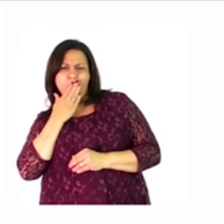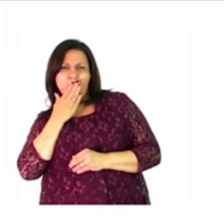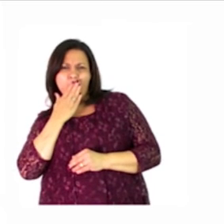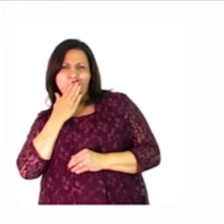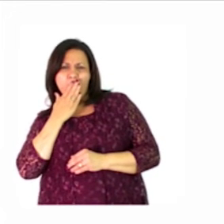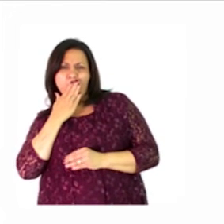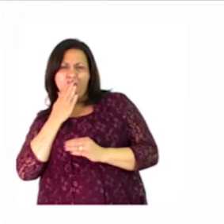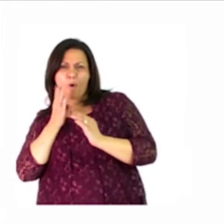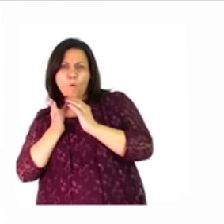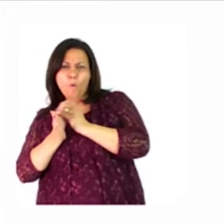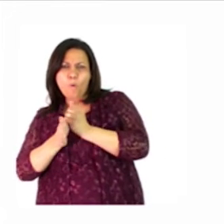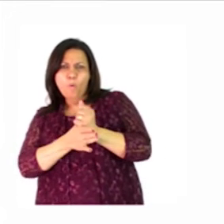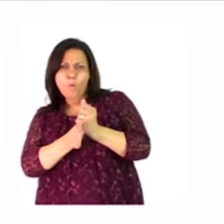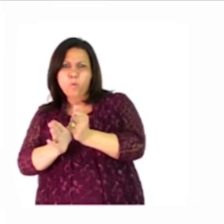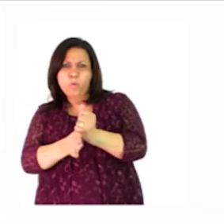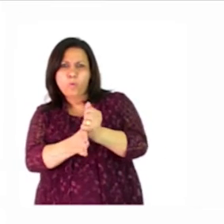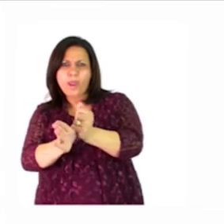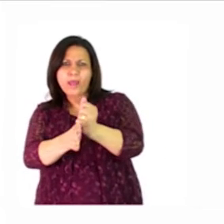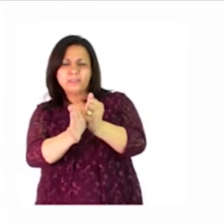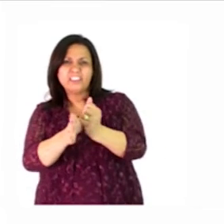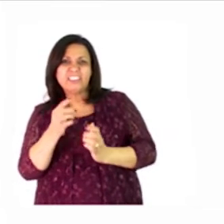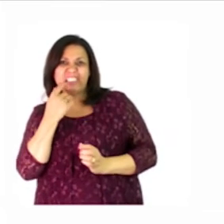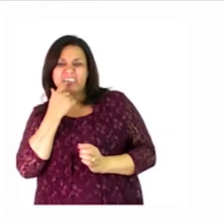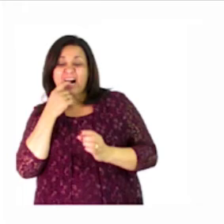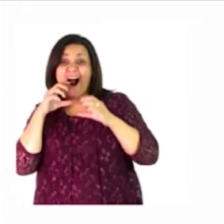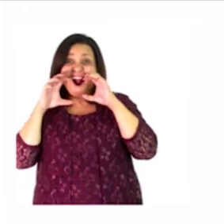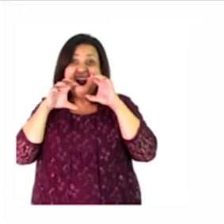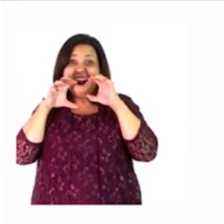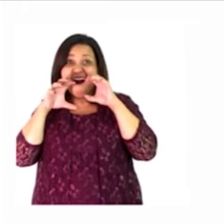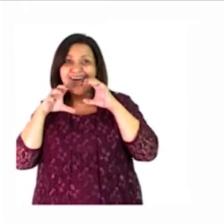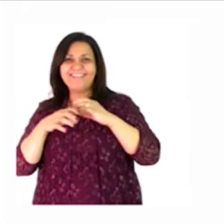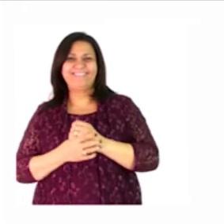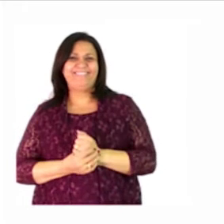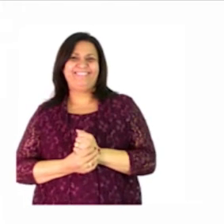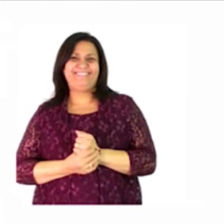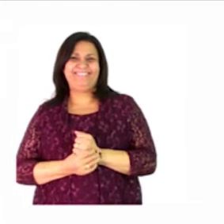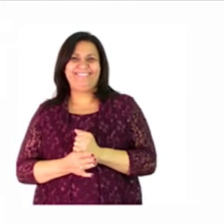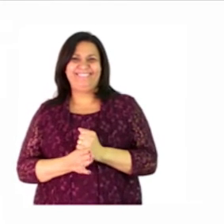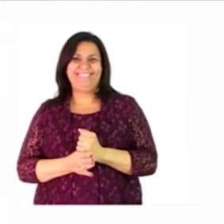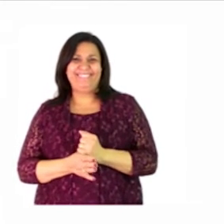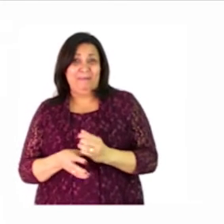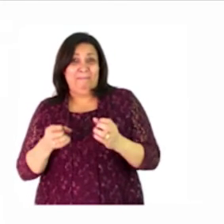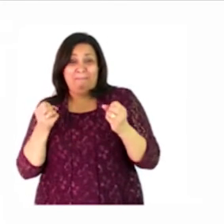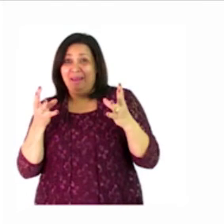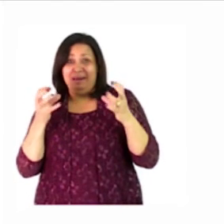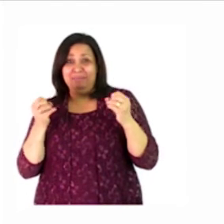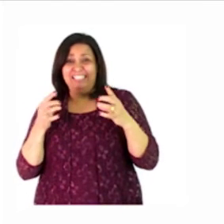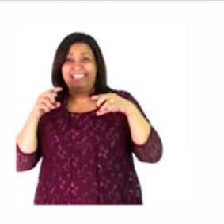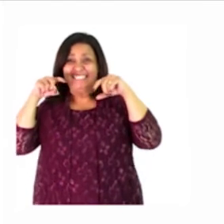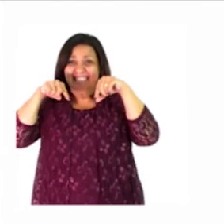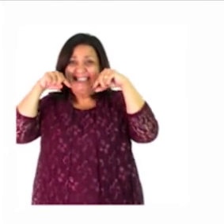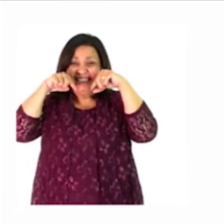that is a whale's mouth. A whale has so many teeth, and we